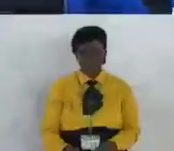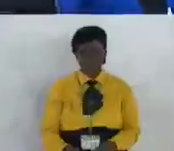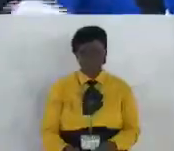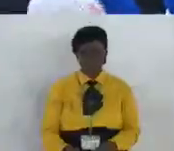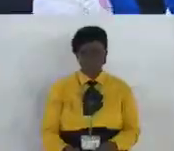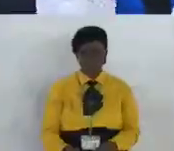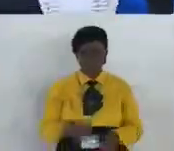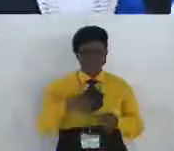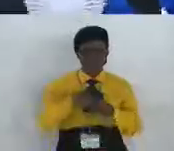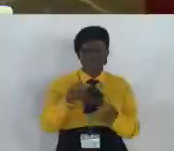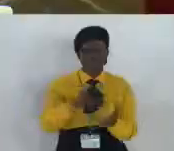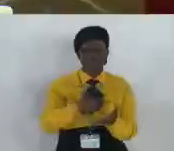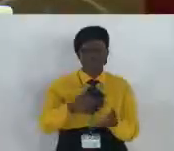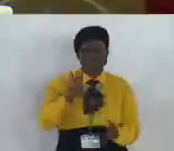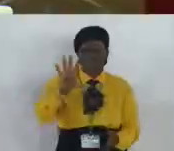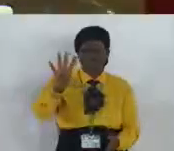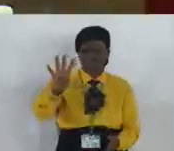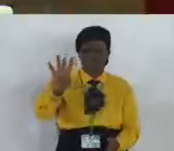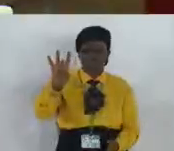In